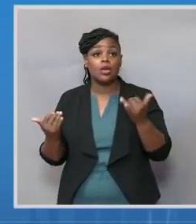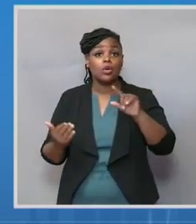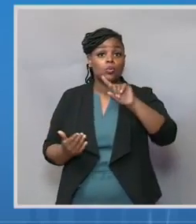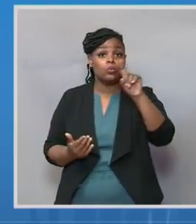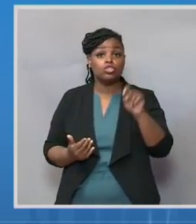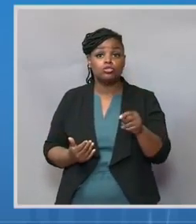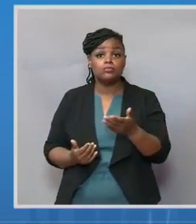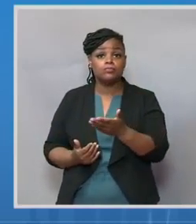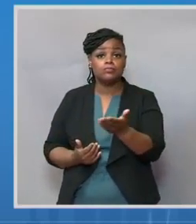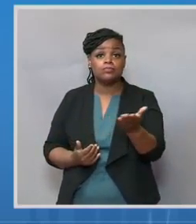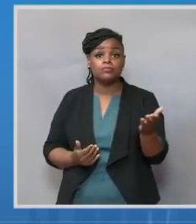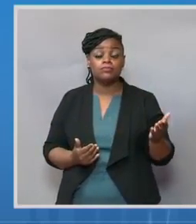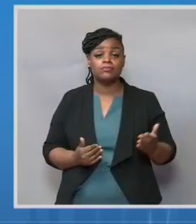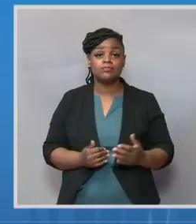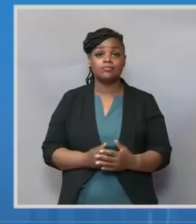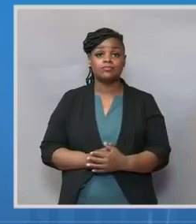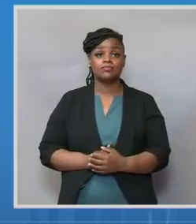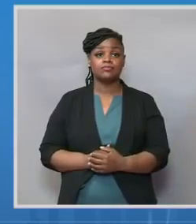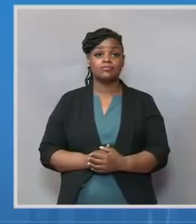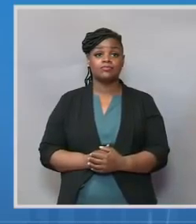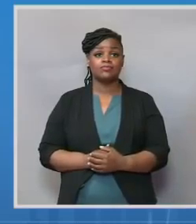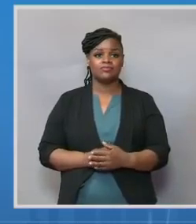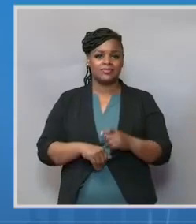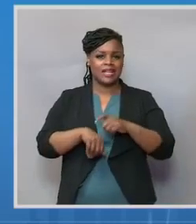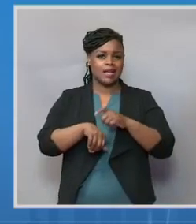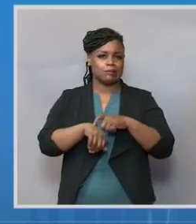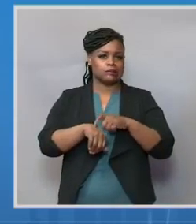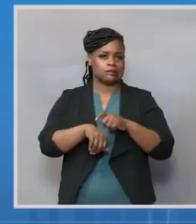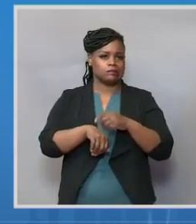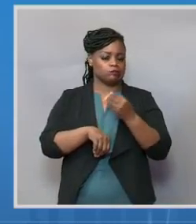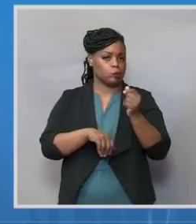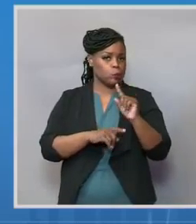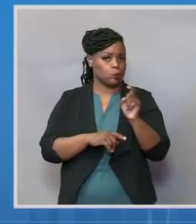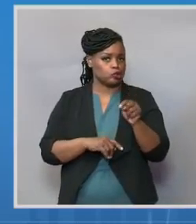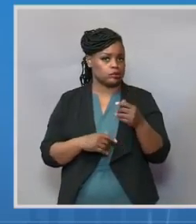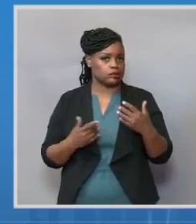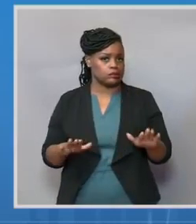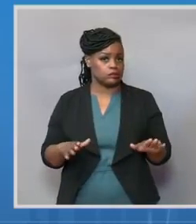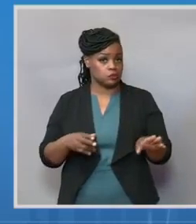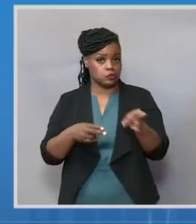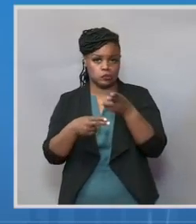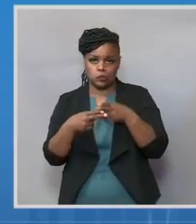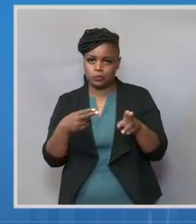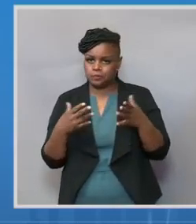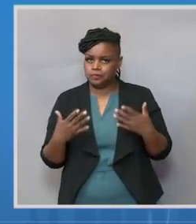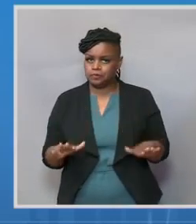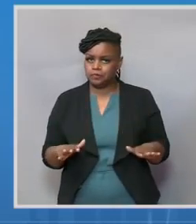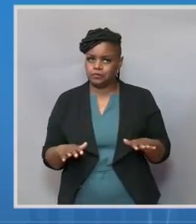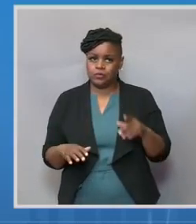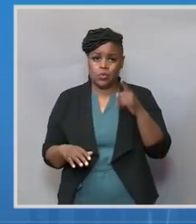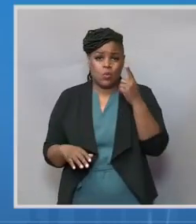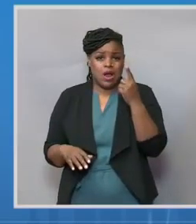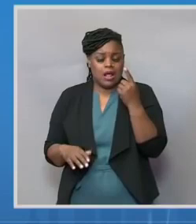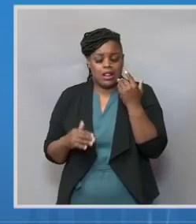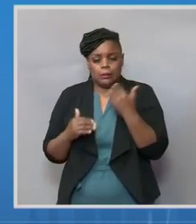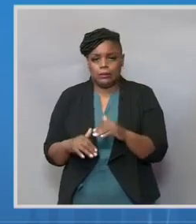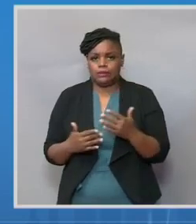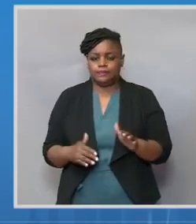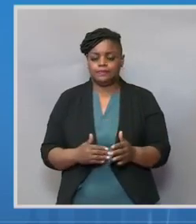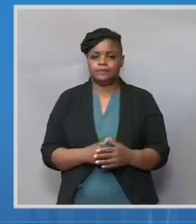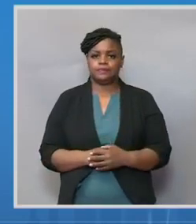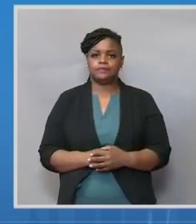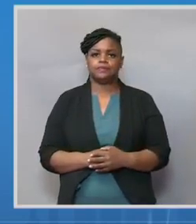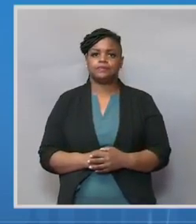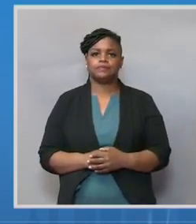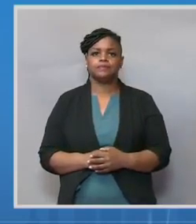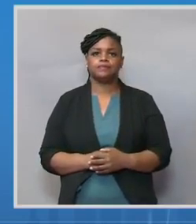Thank you. And we only have time for a few questions today, so please keep your questions to one question. Shannon Petty-Peace at NBC.